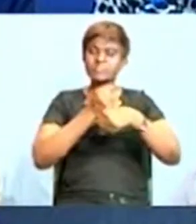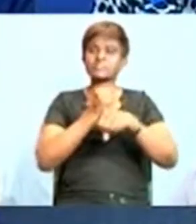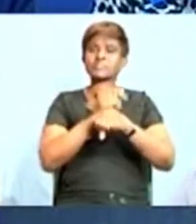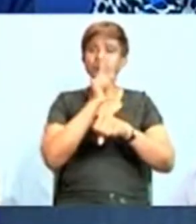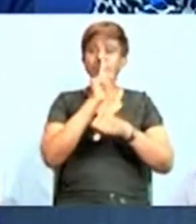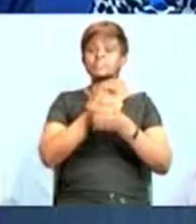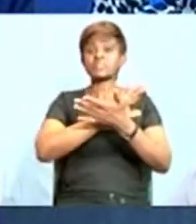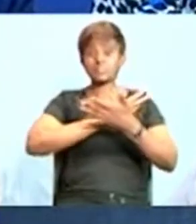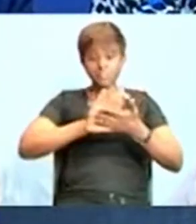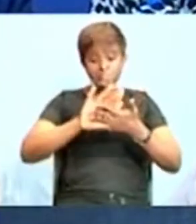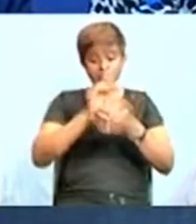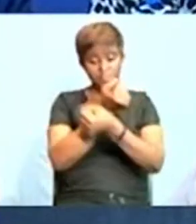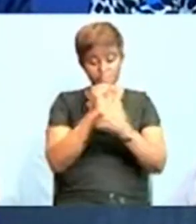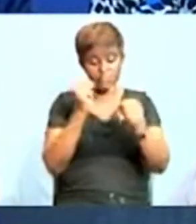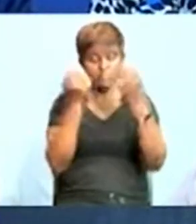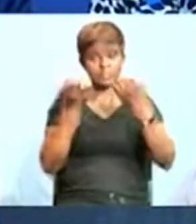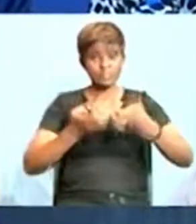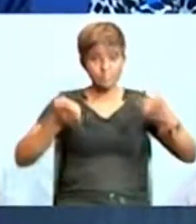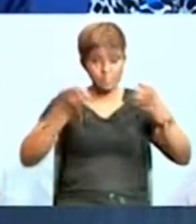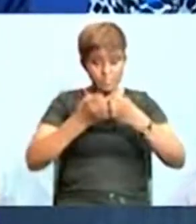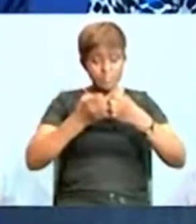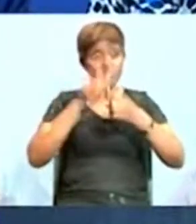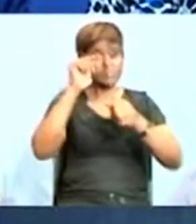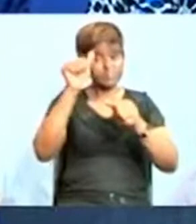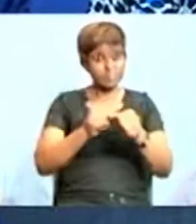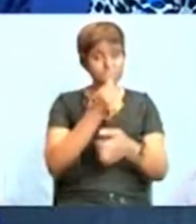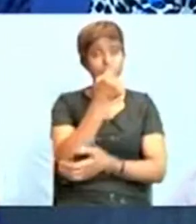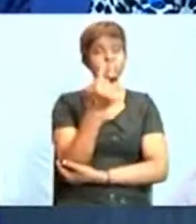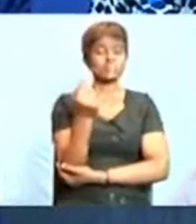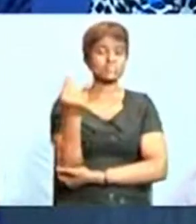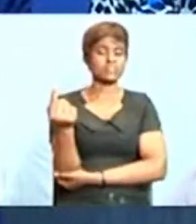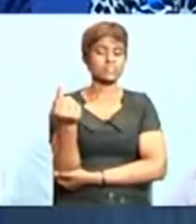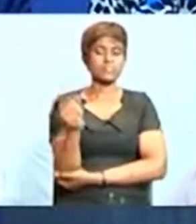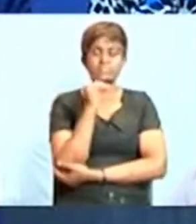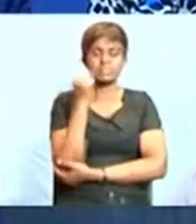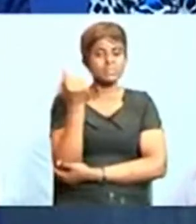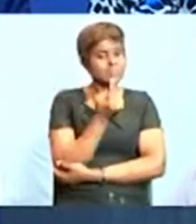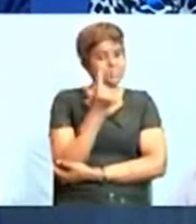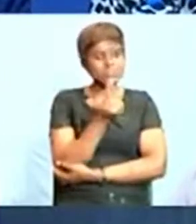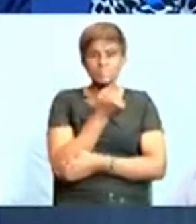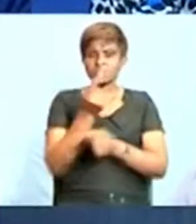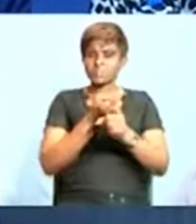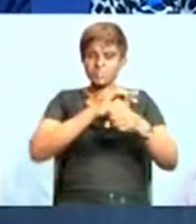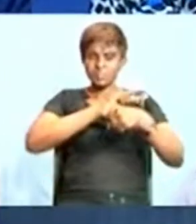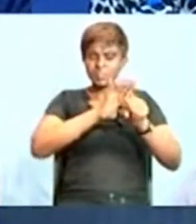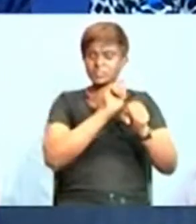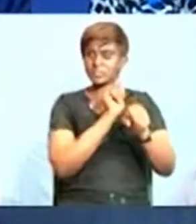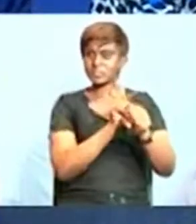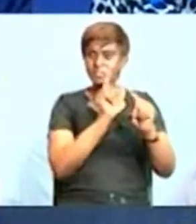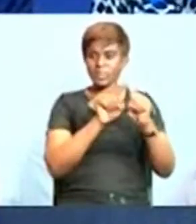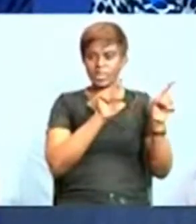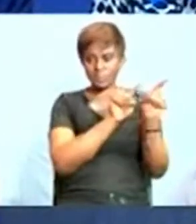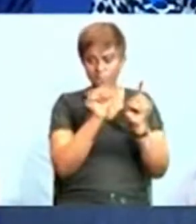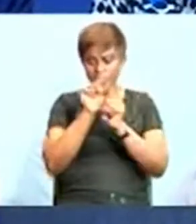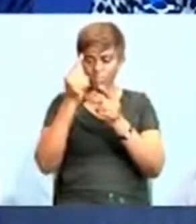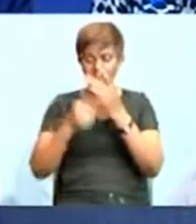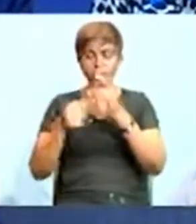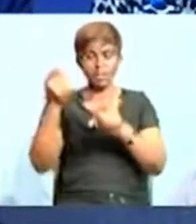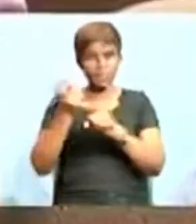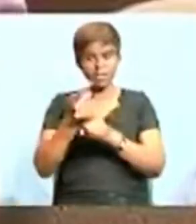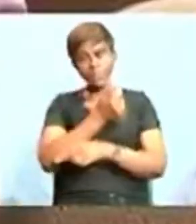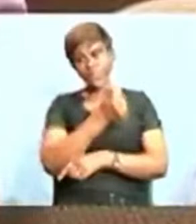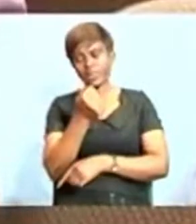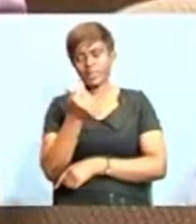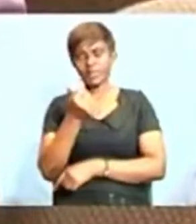a clean and safe environment for everyone, not just from COVID-19, but also from